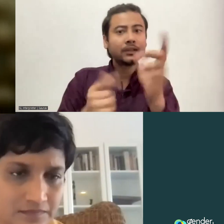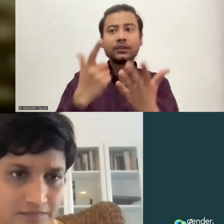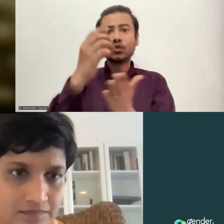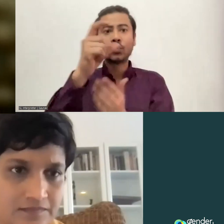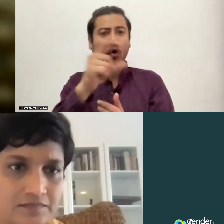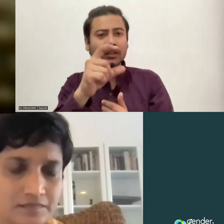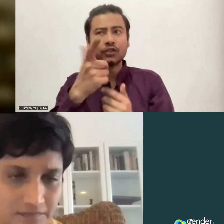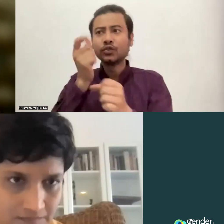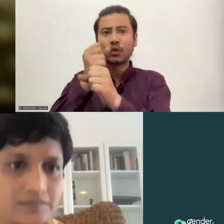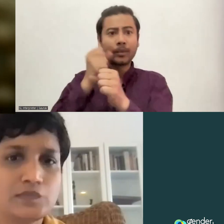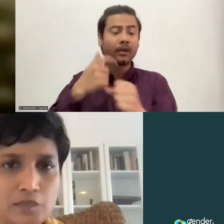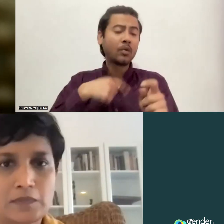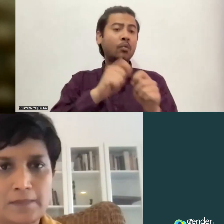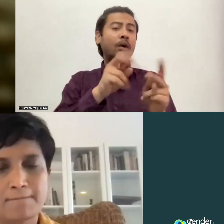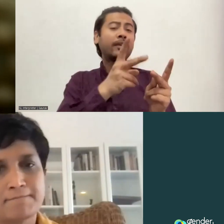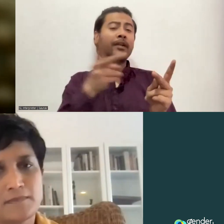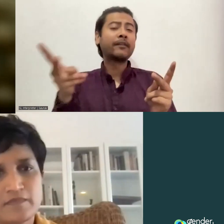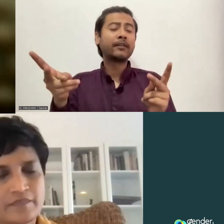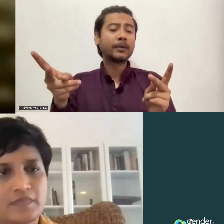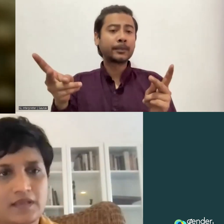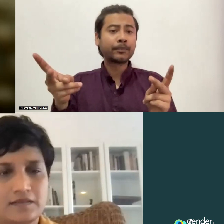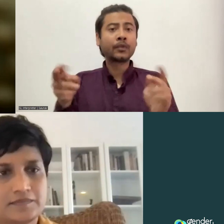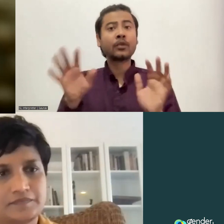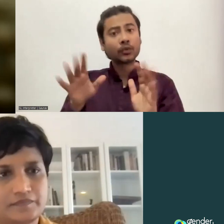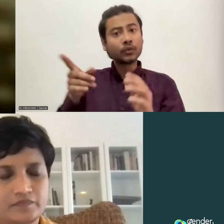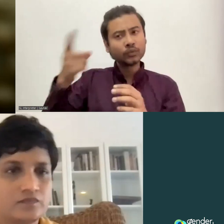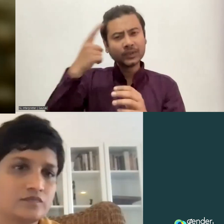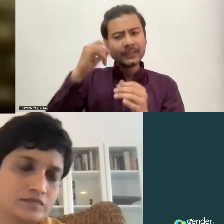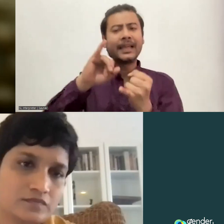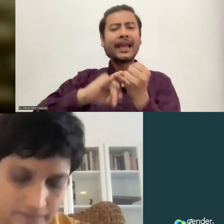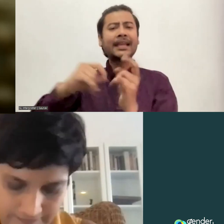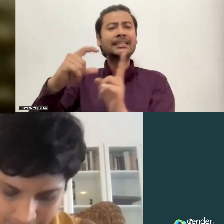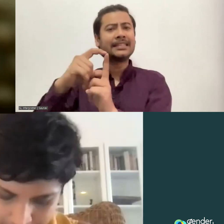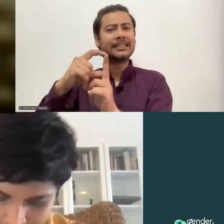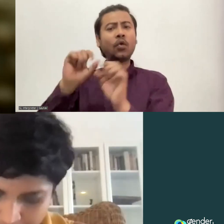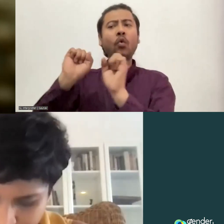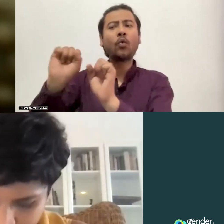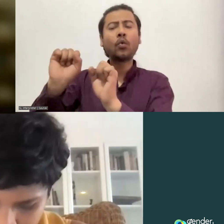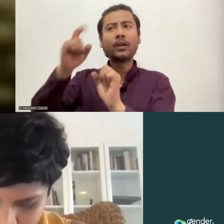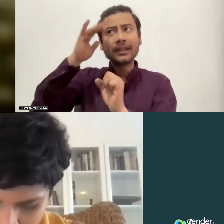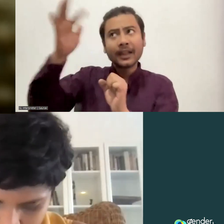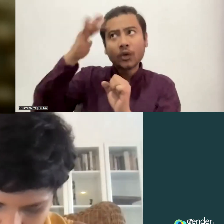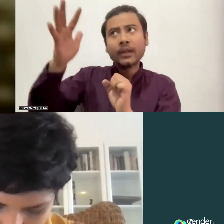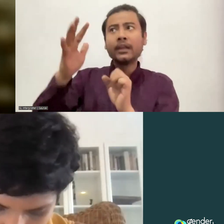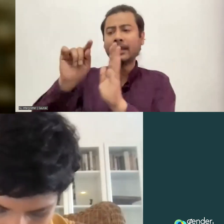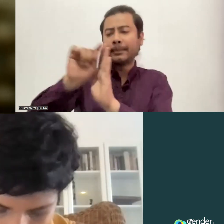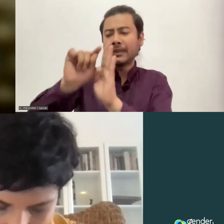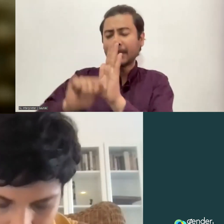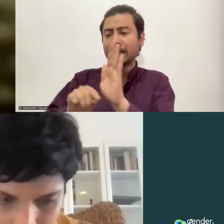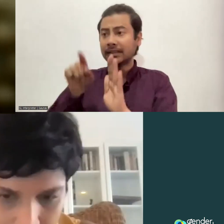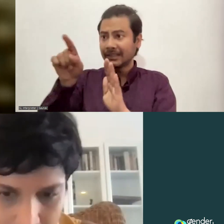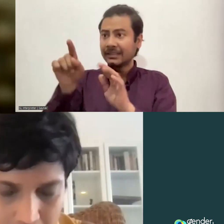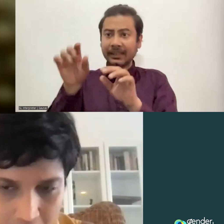glean out some of these principles, maybe we can think about how we can possibly apply them to organizations.